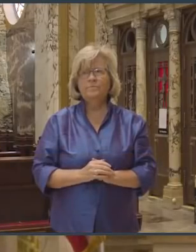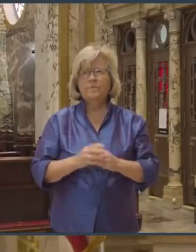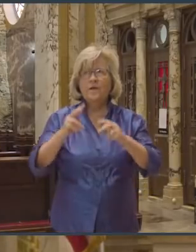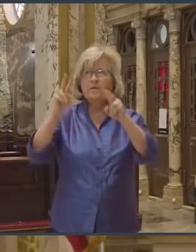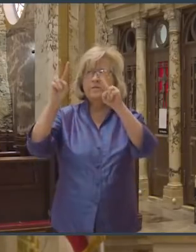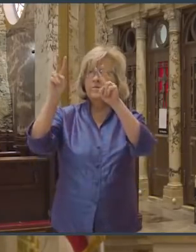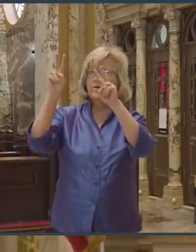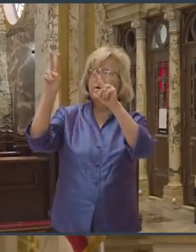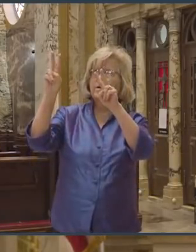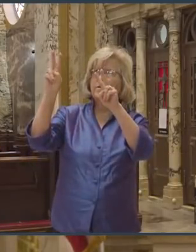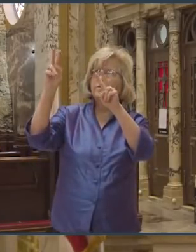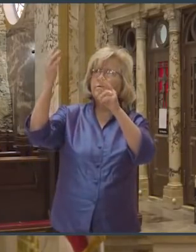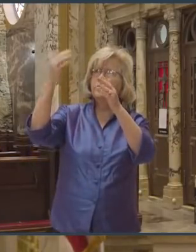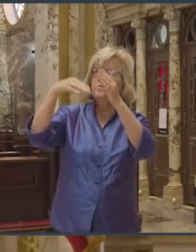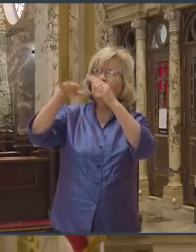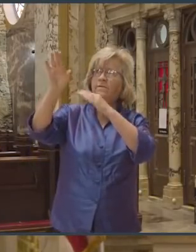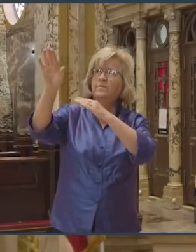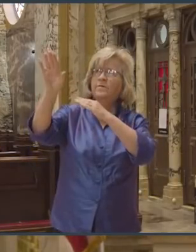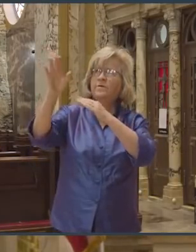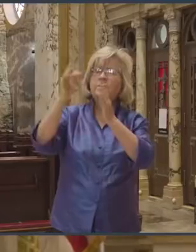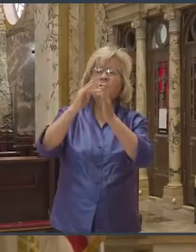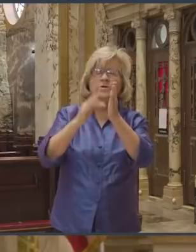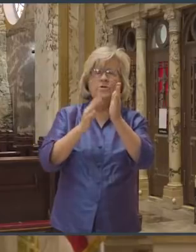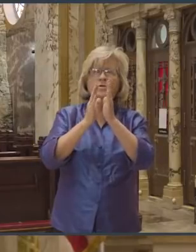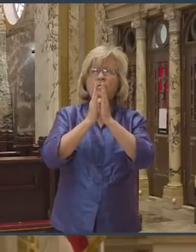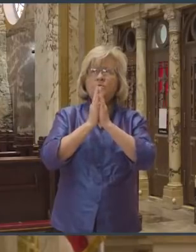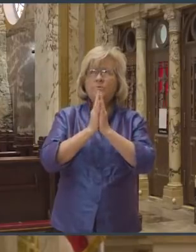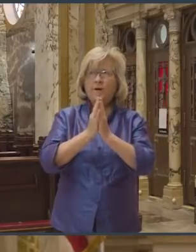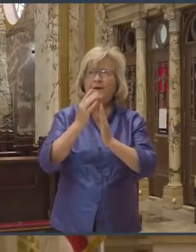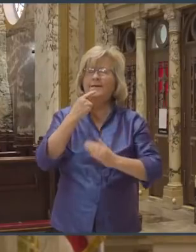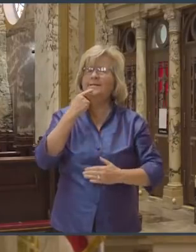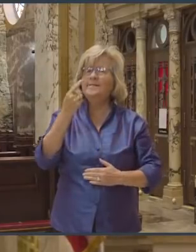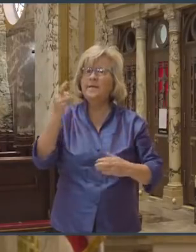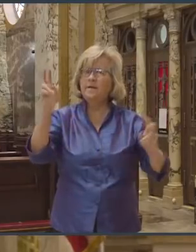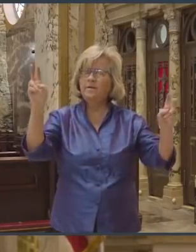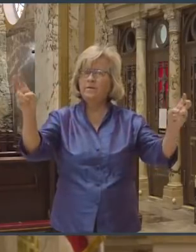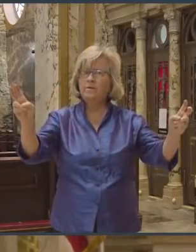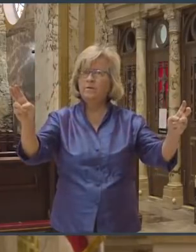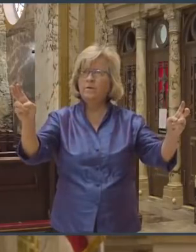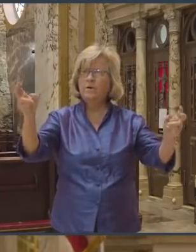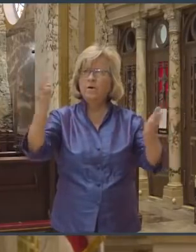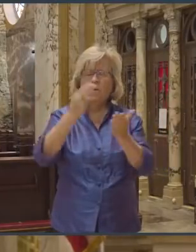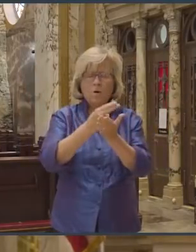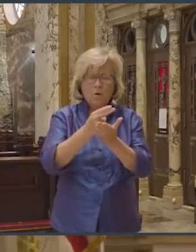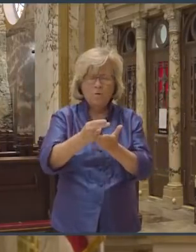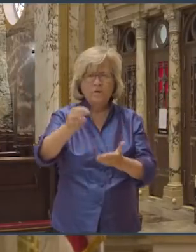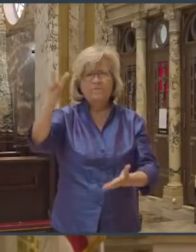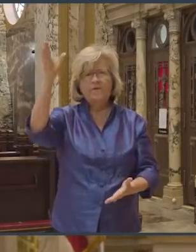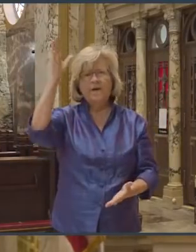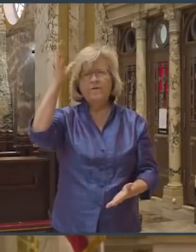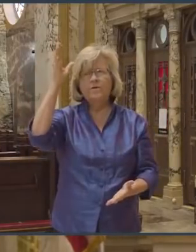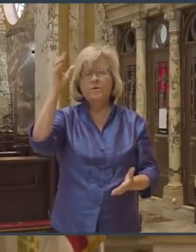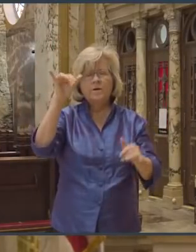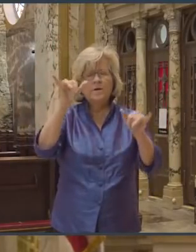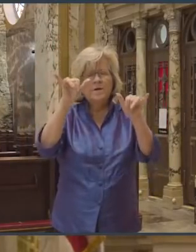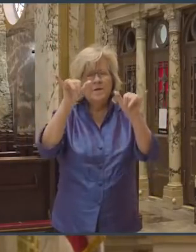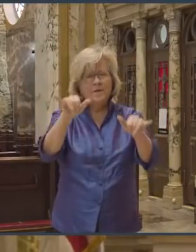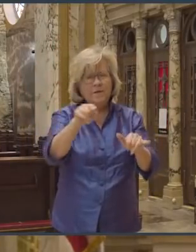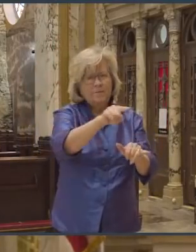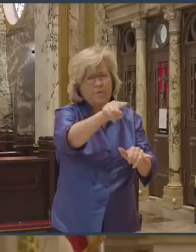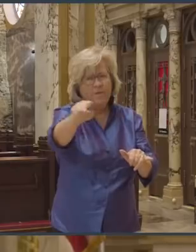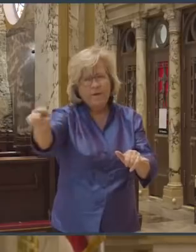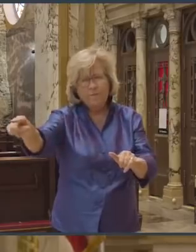Lifting up his eyes to heaven, Jesus prayed, saying, Holy Father, keep them in your